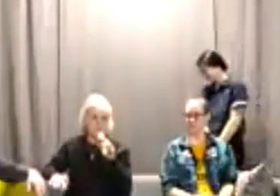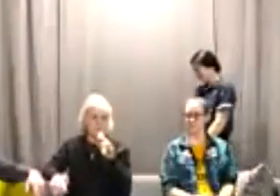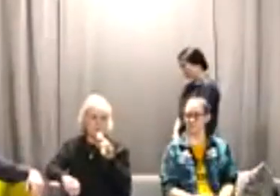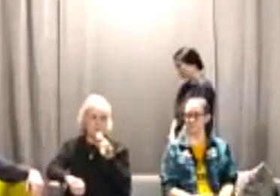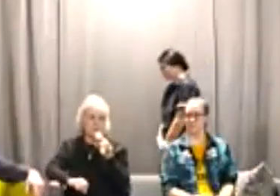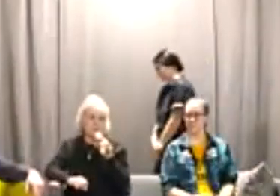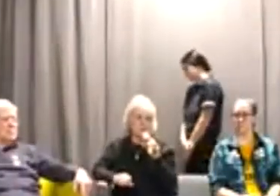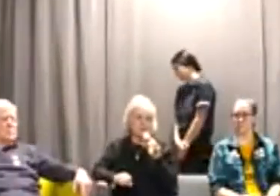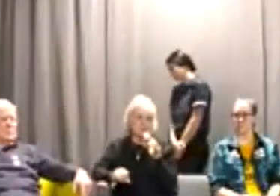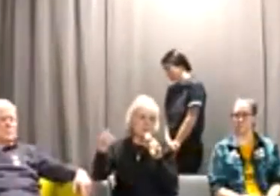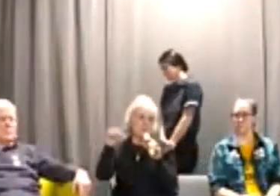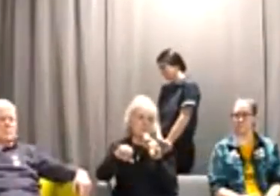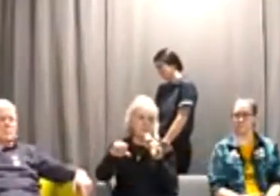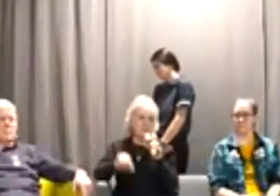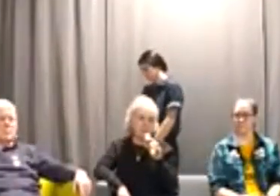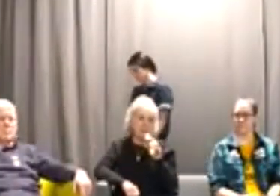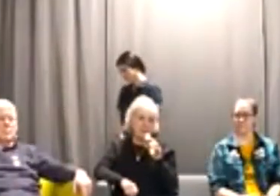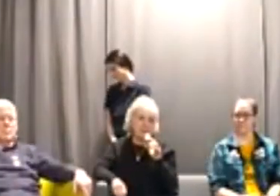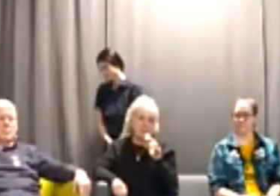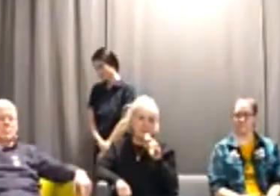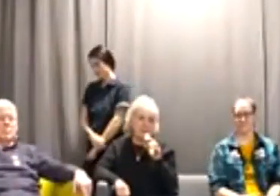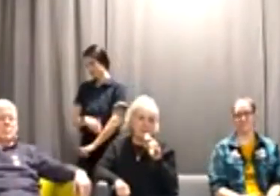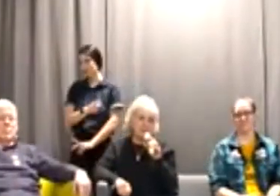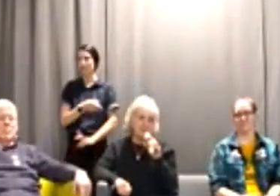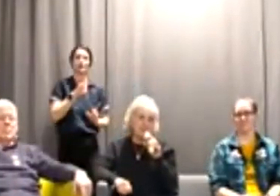So for those moments when you're really in the toilet,